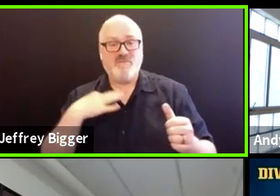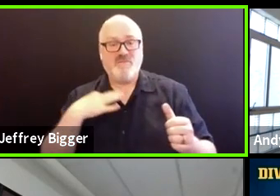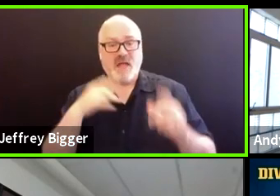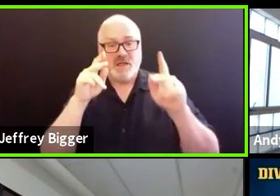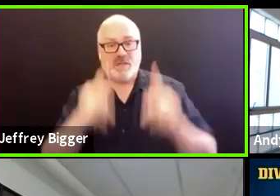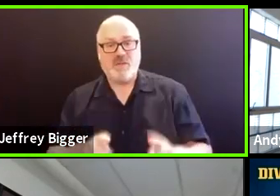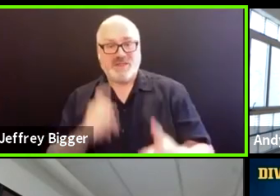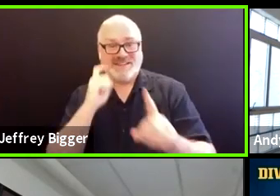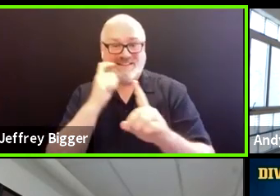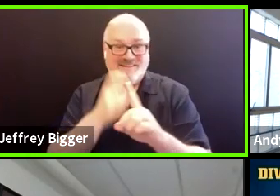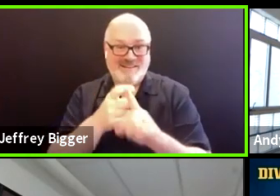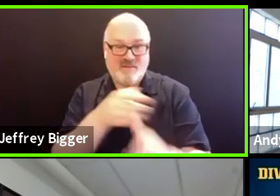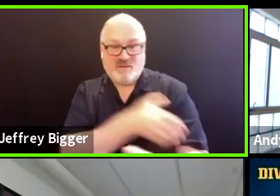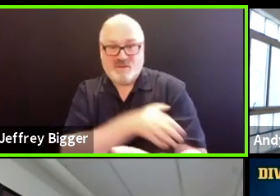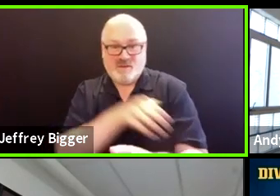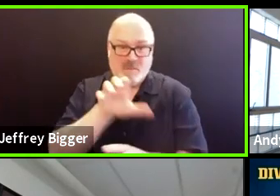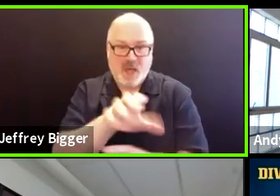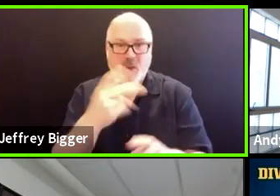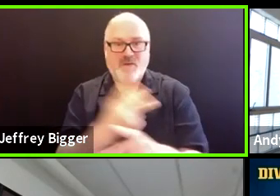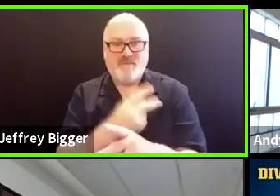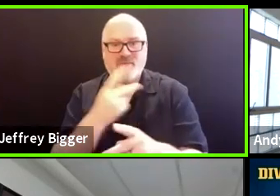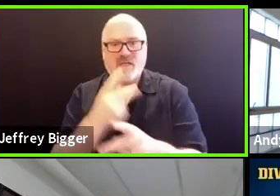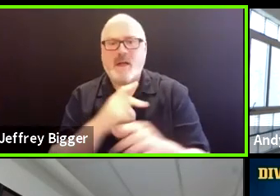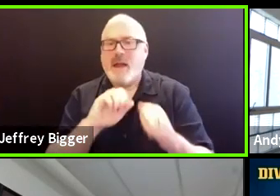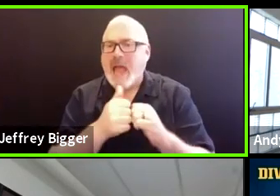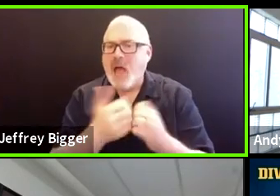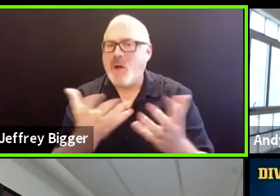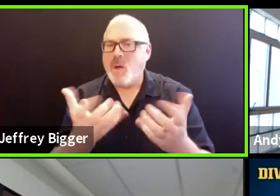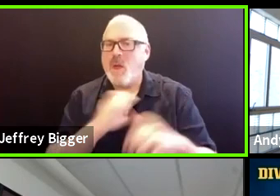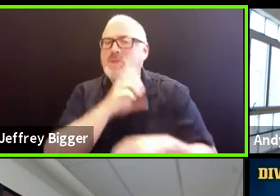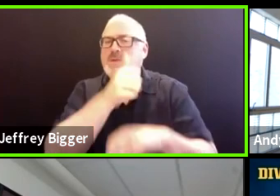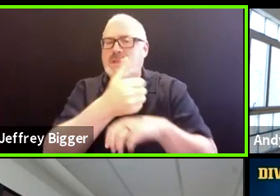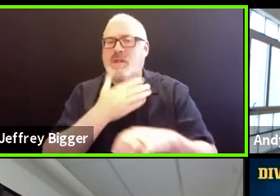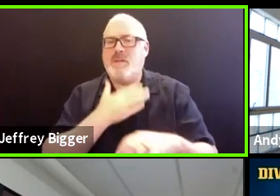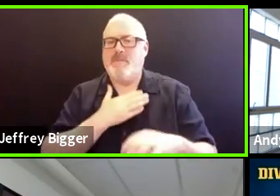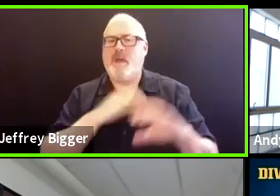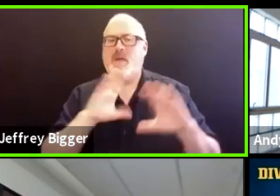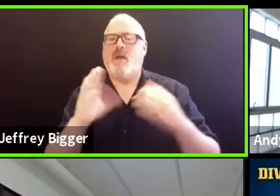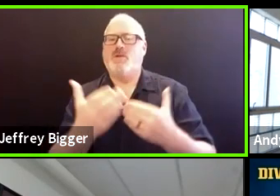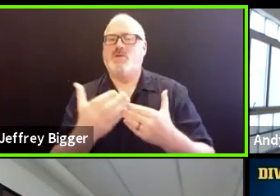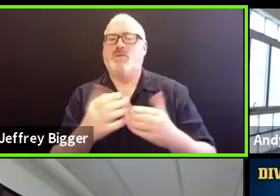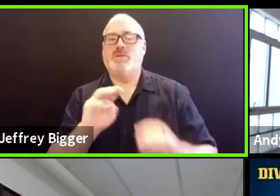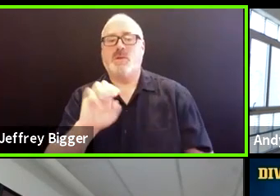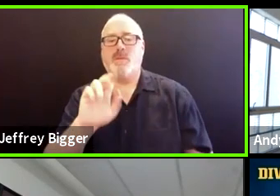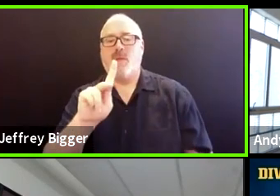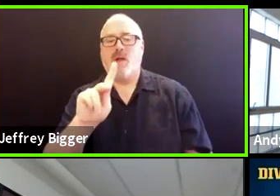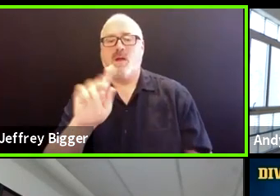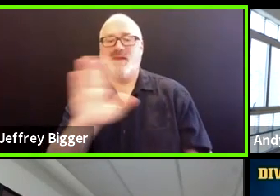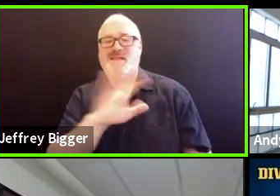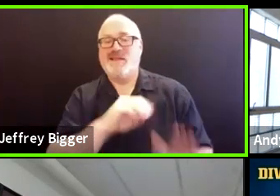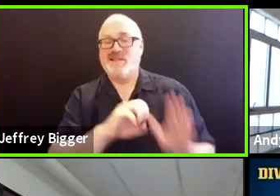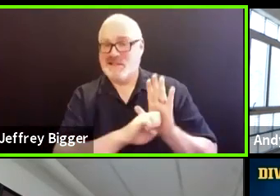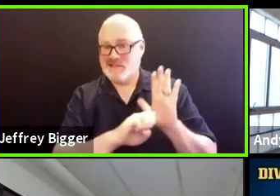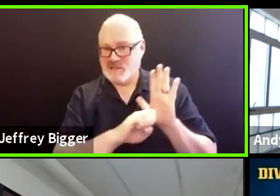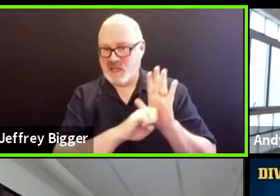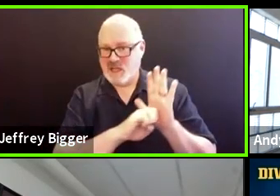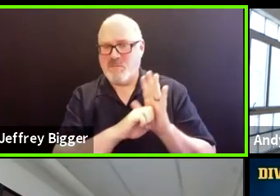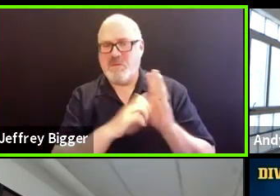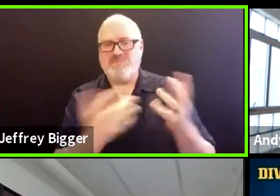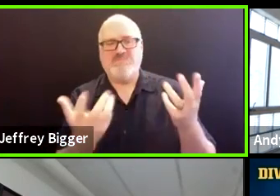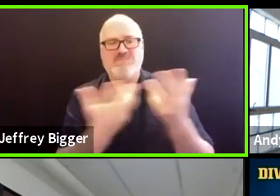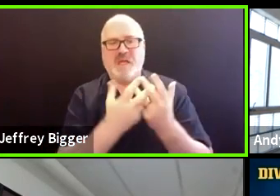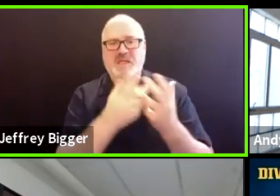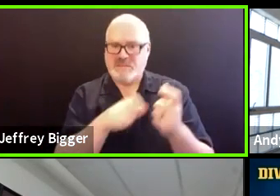with figuring out, so how do I want to organize my class? So Mark's example actually fits specifically for one of